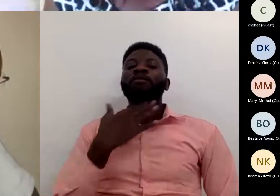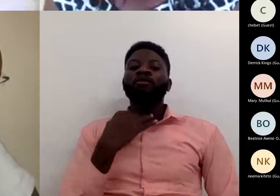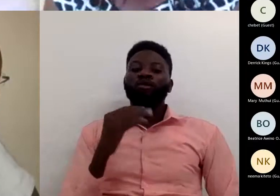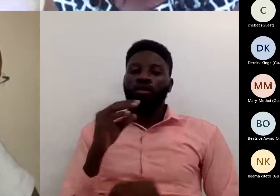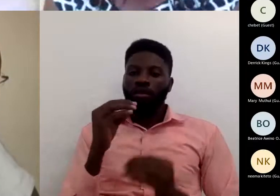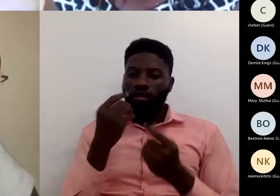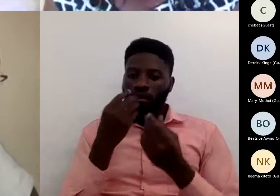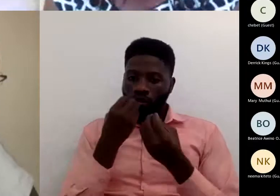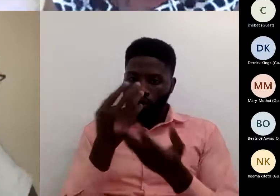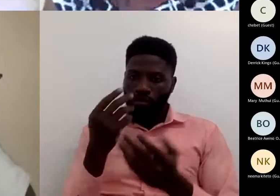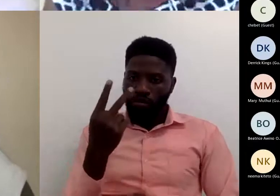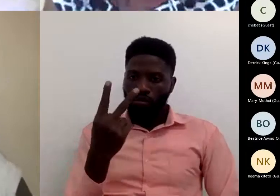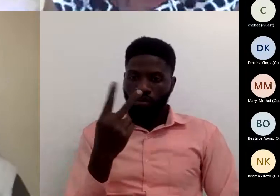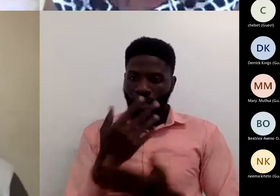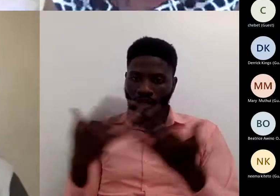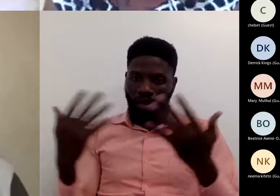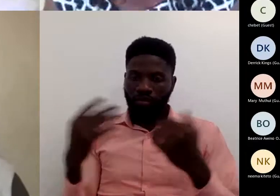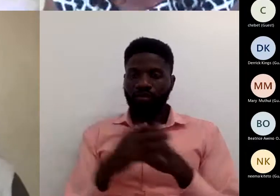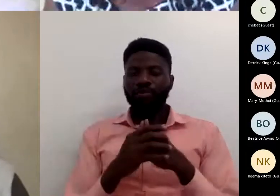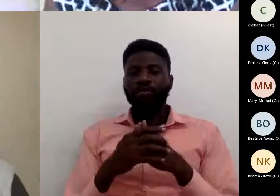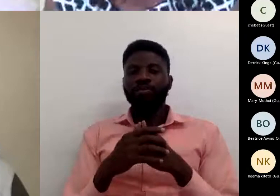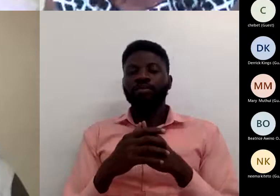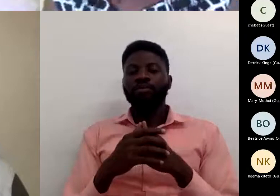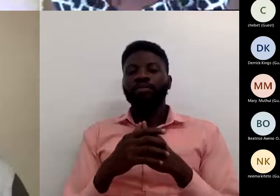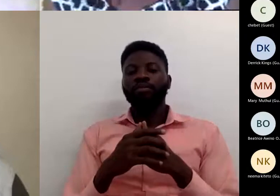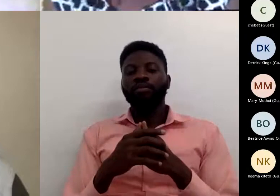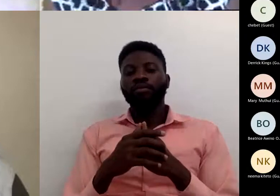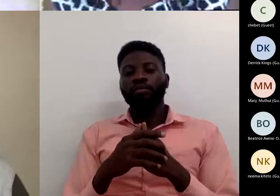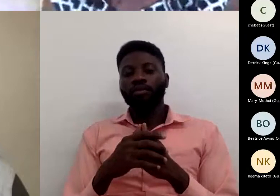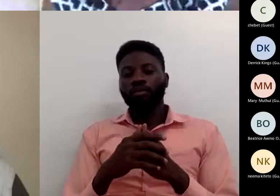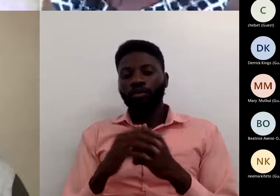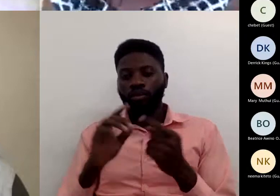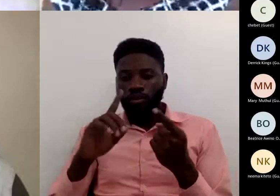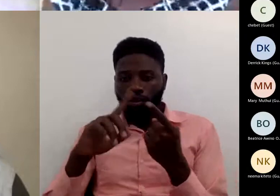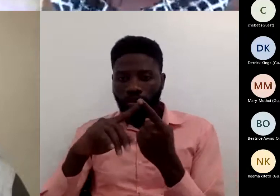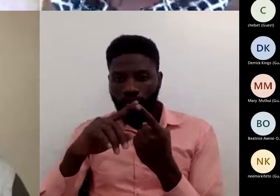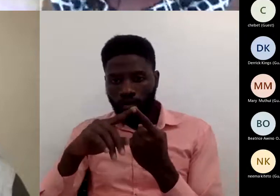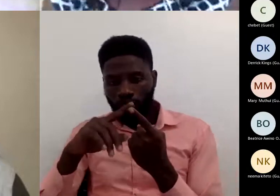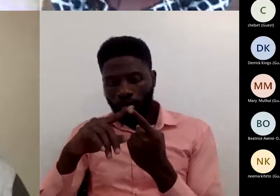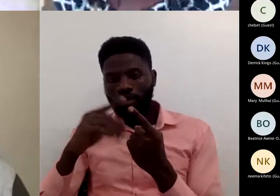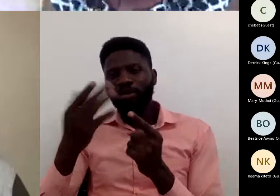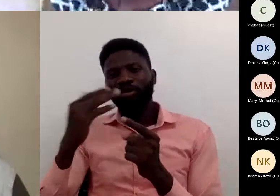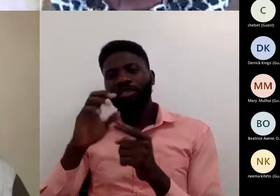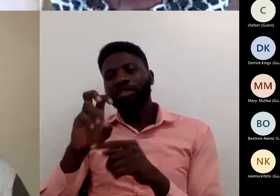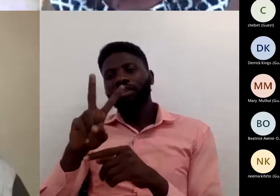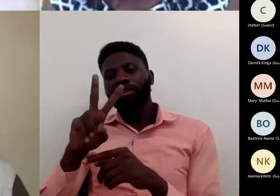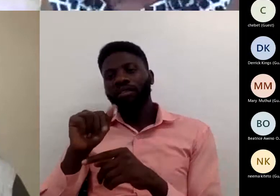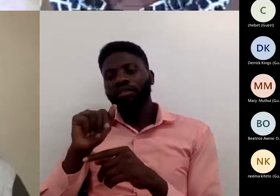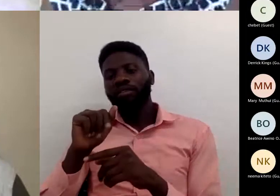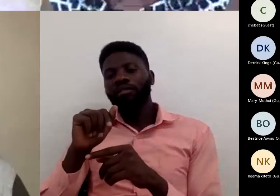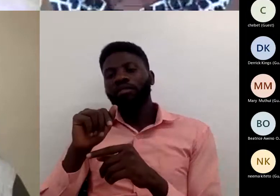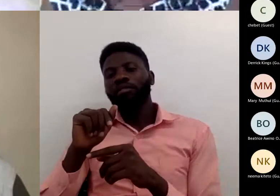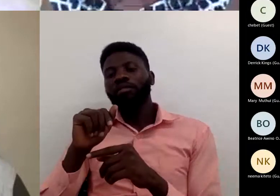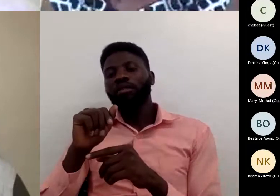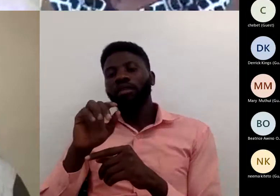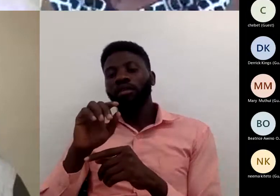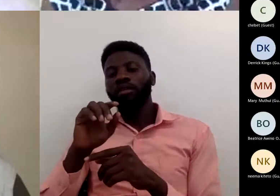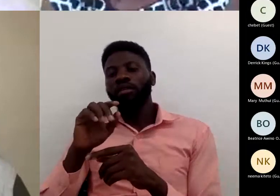things. One is grit, and this goes to what Evans was talking about, agility.